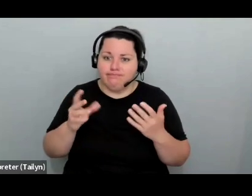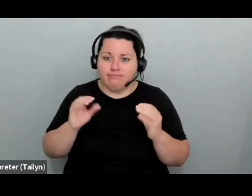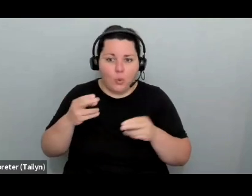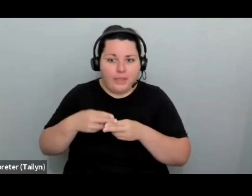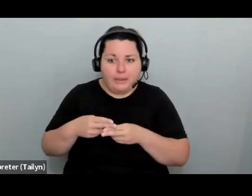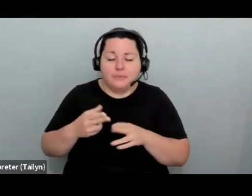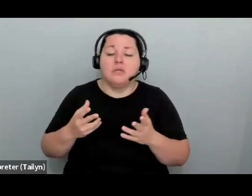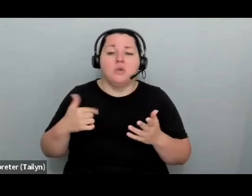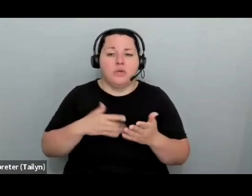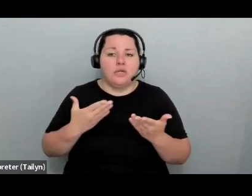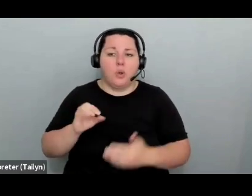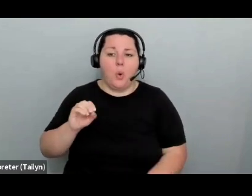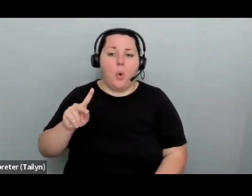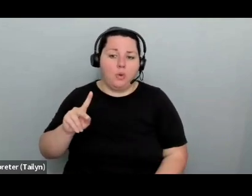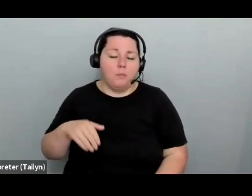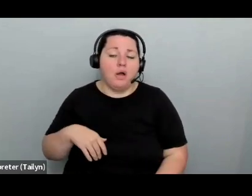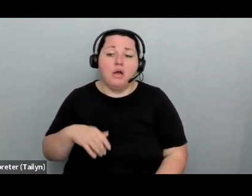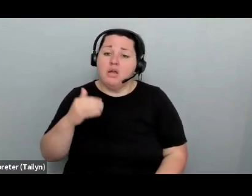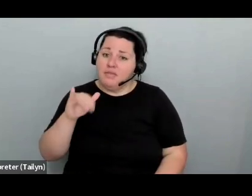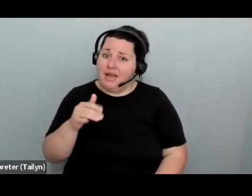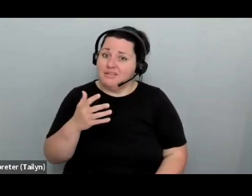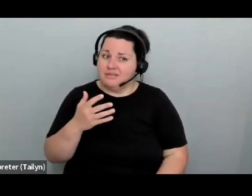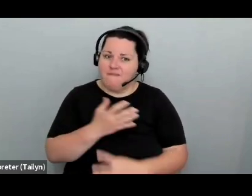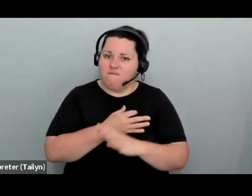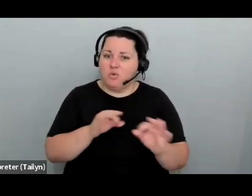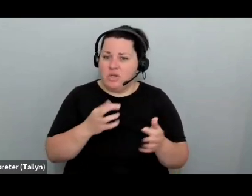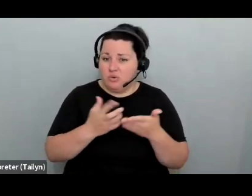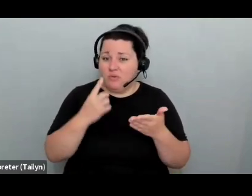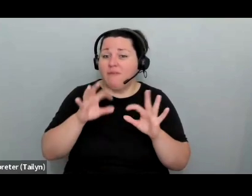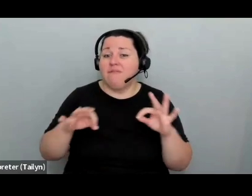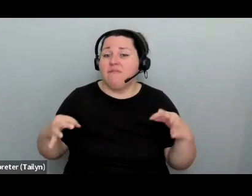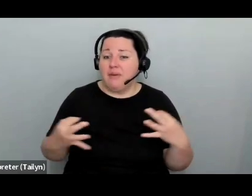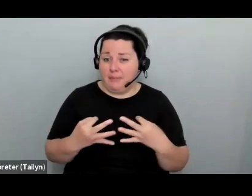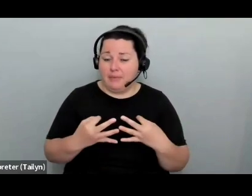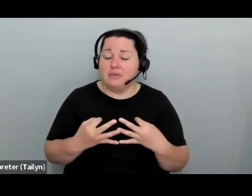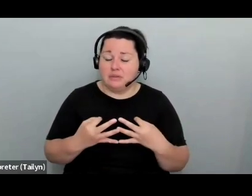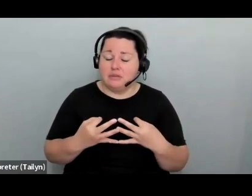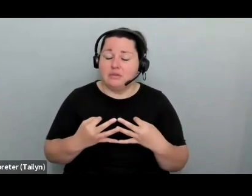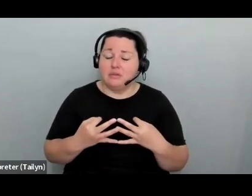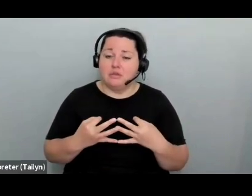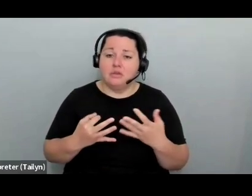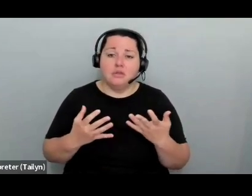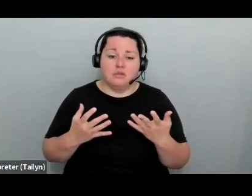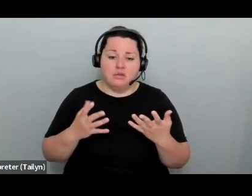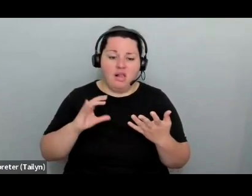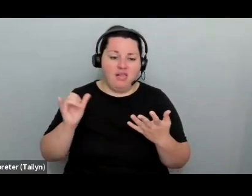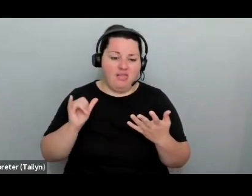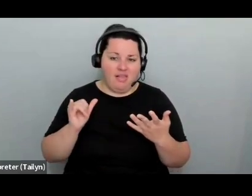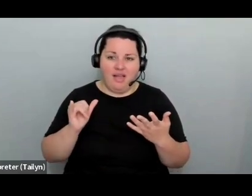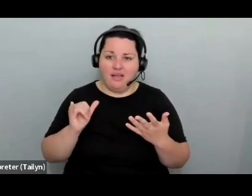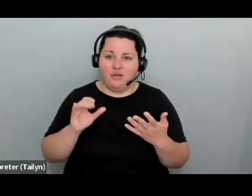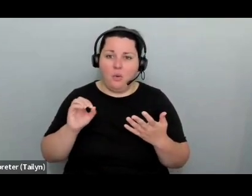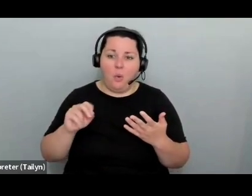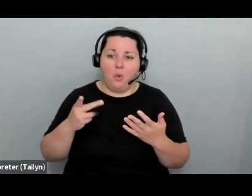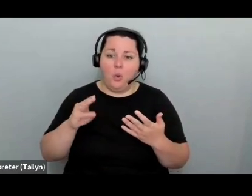in Oklahoma, and it is a free resource for families that is needing someone. Like I said, Oklahoma Department of Mental